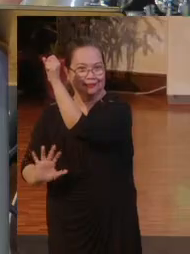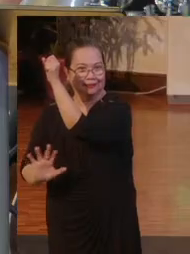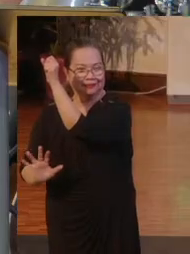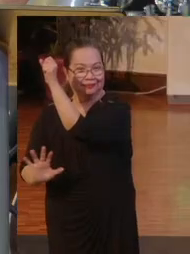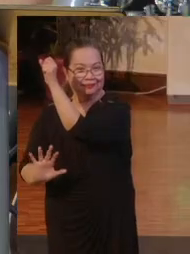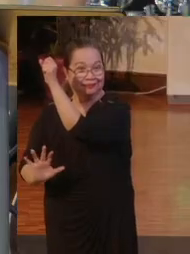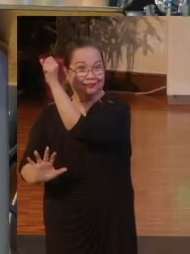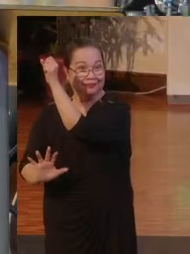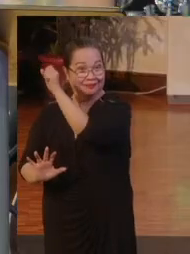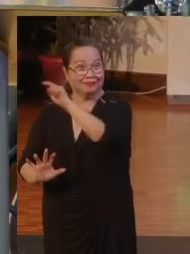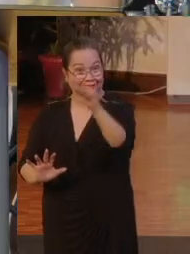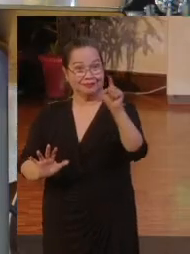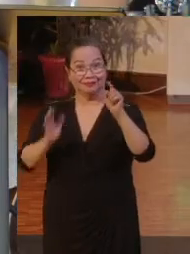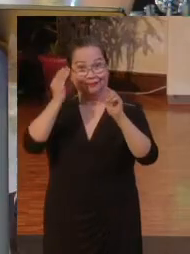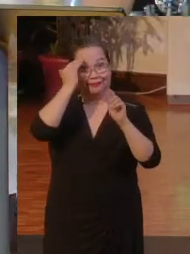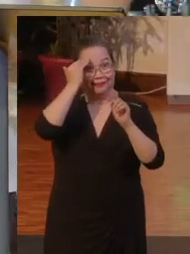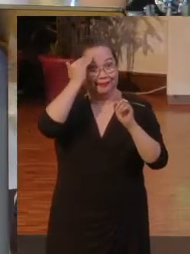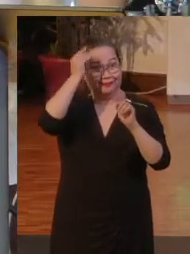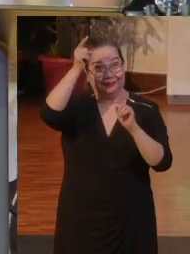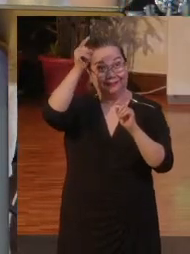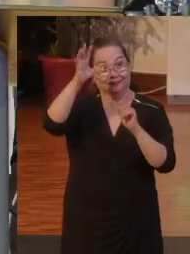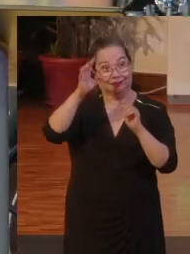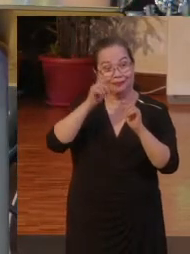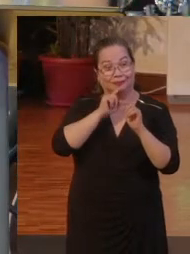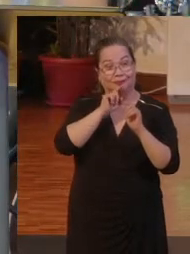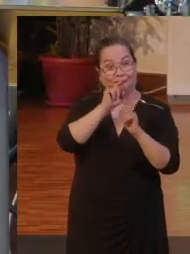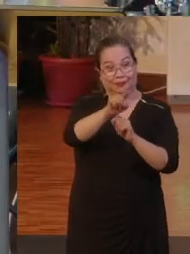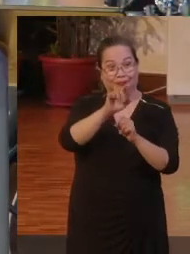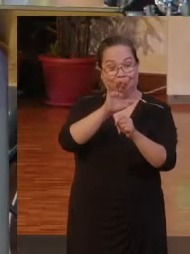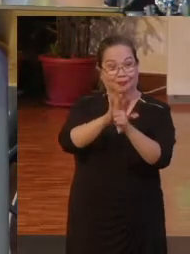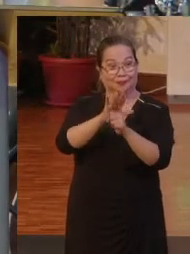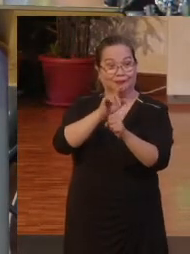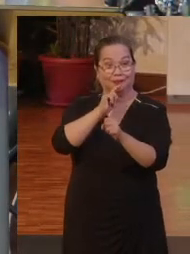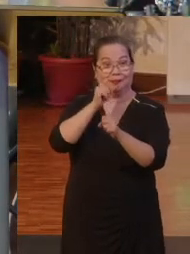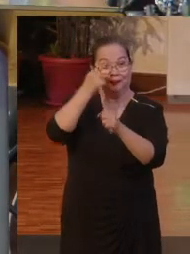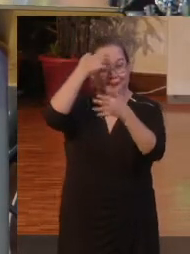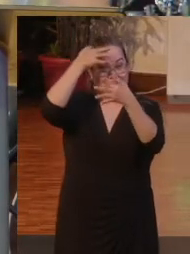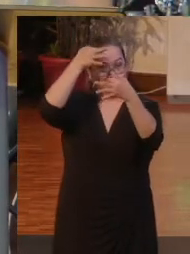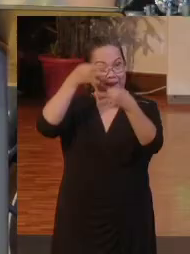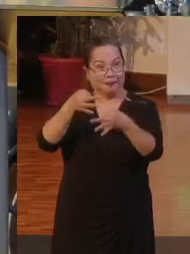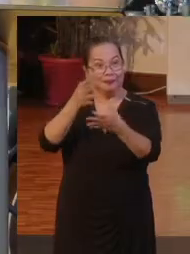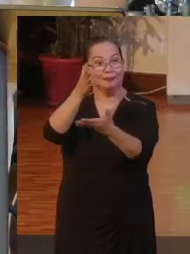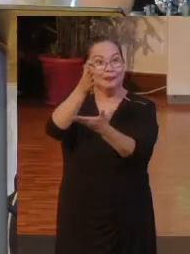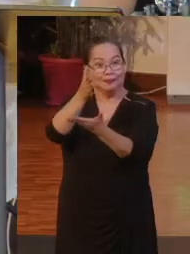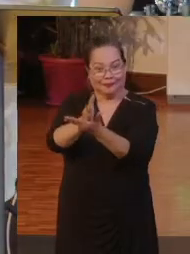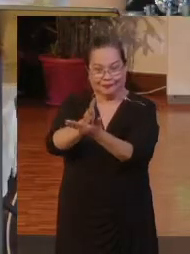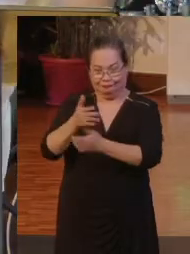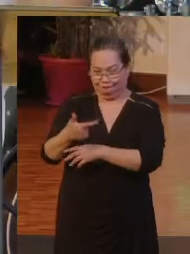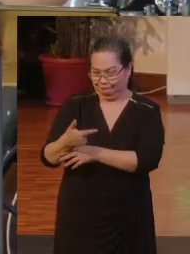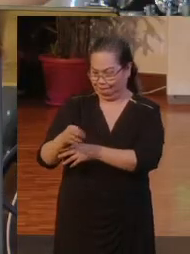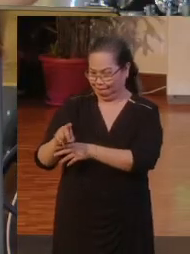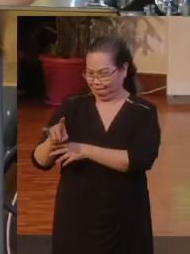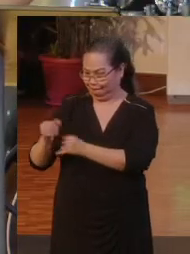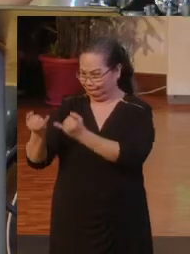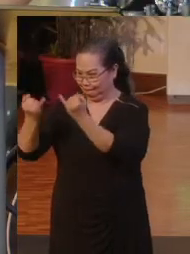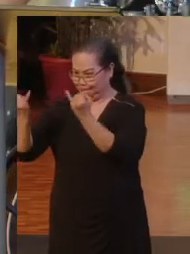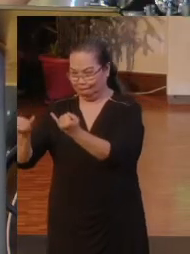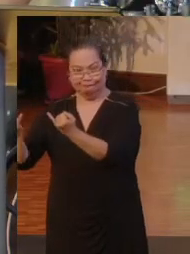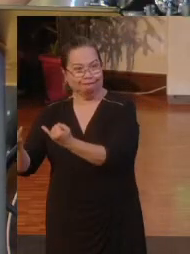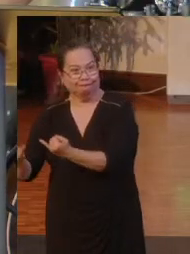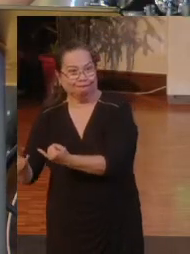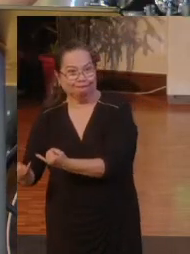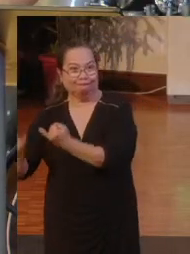So hiningi niya ang pagtatalaga ng bayan. Una sa lahat, sa pagpapasya na tumalikod sa Diyos-Diyusan at sumamba